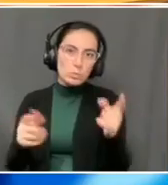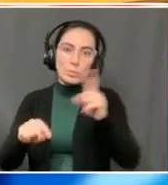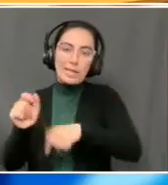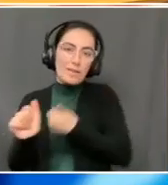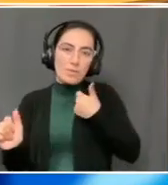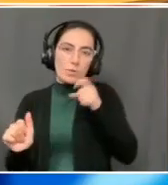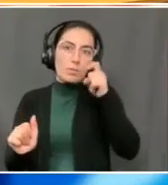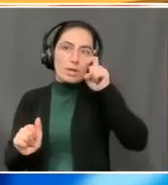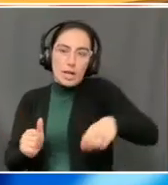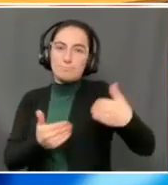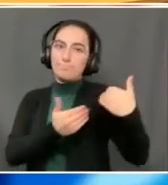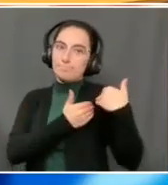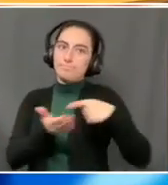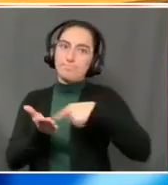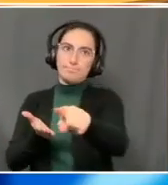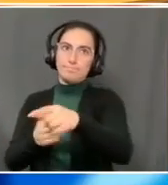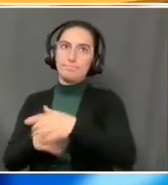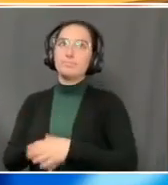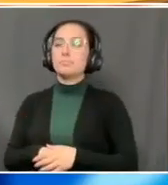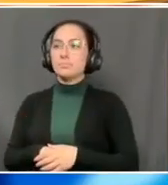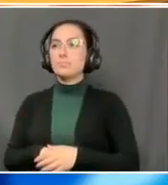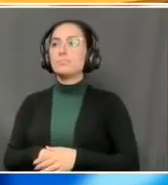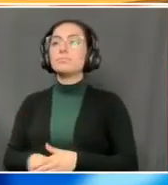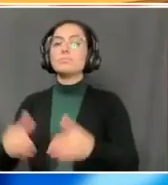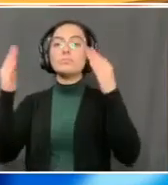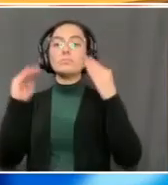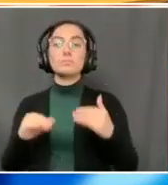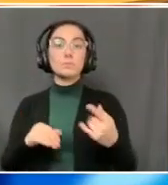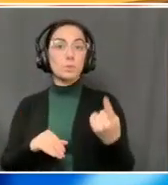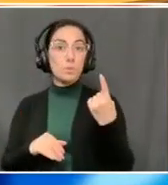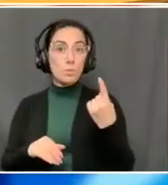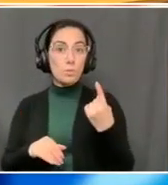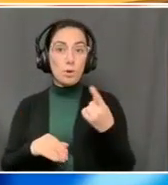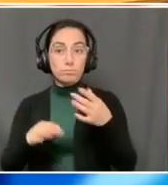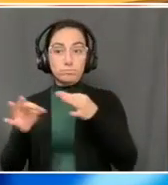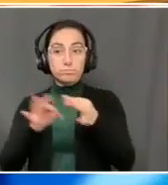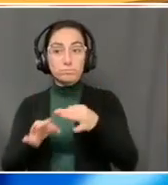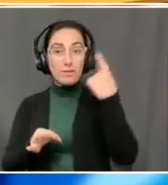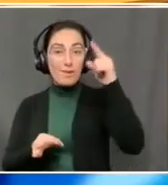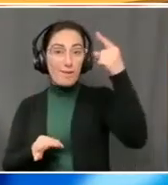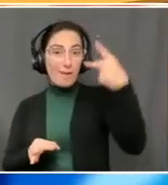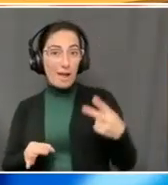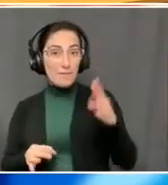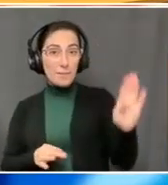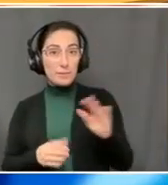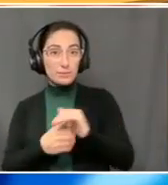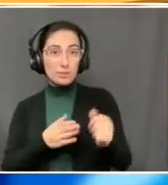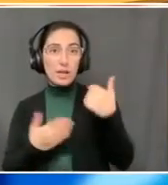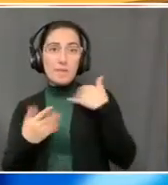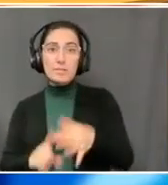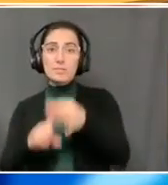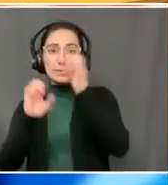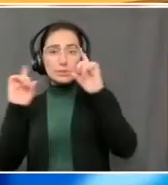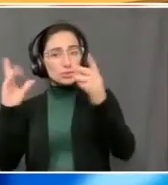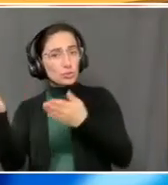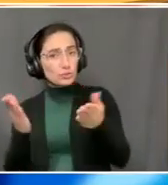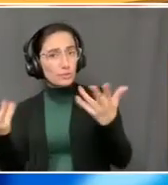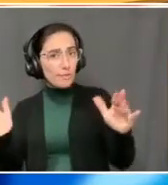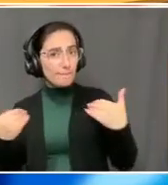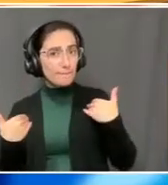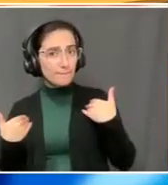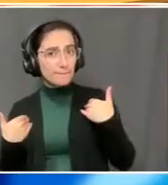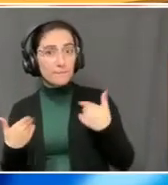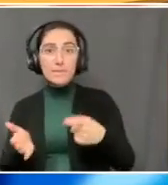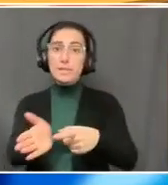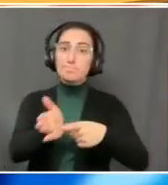So here's a breakdown of that over $500 million. There are, of course, special education services. There are mandated